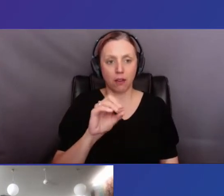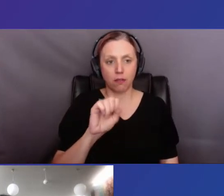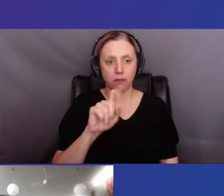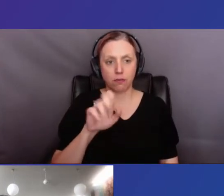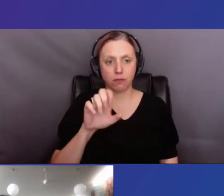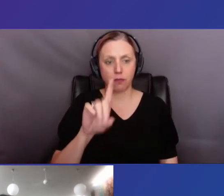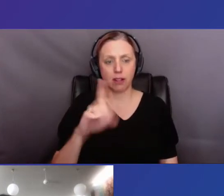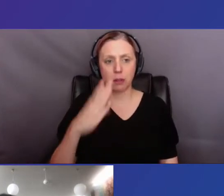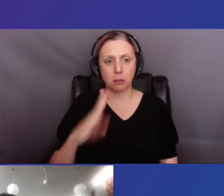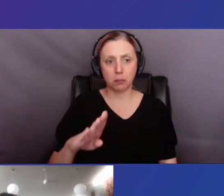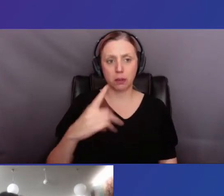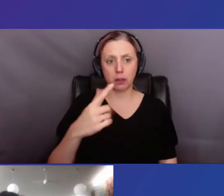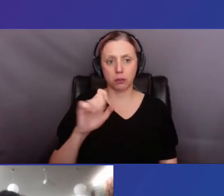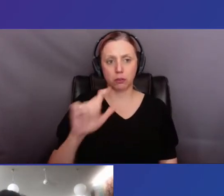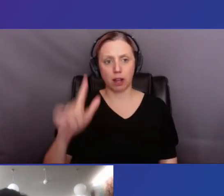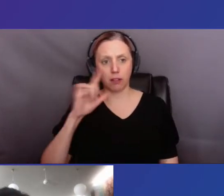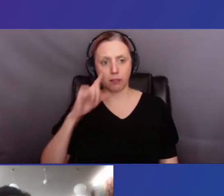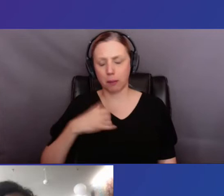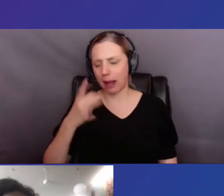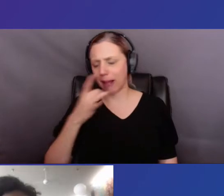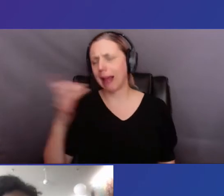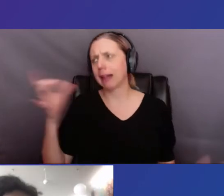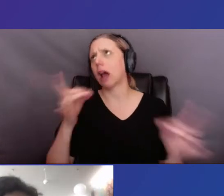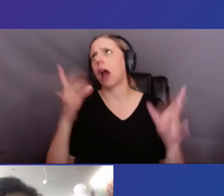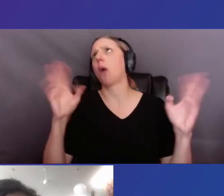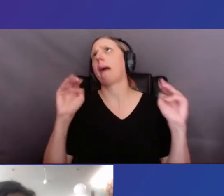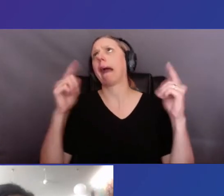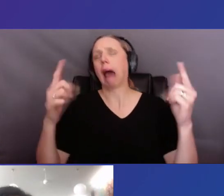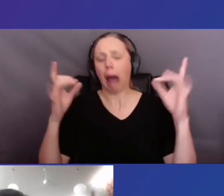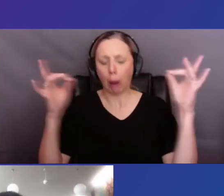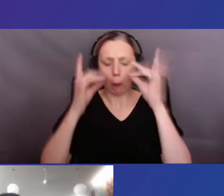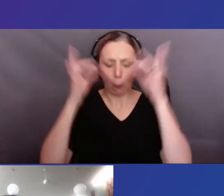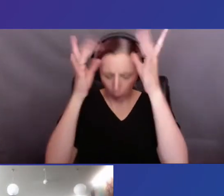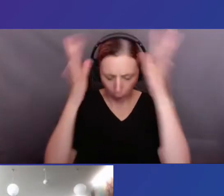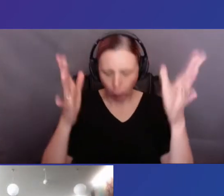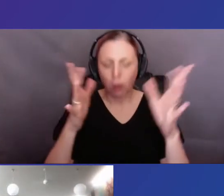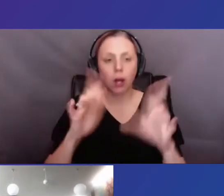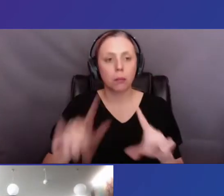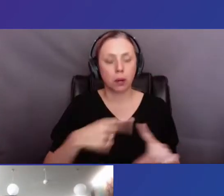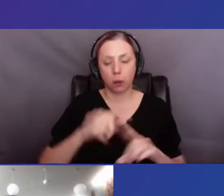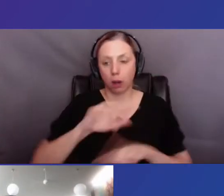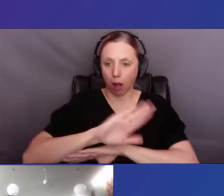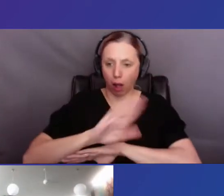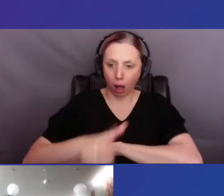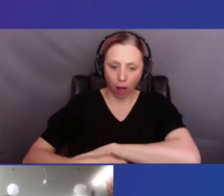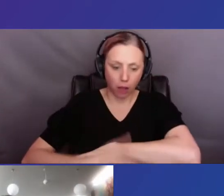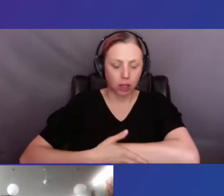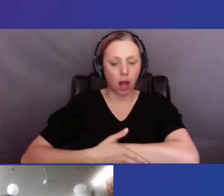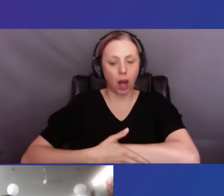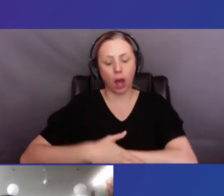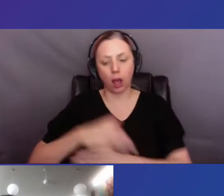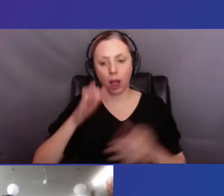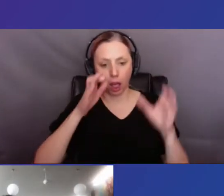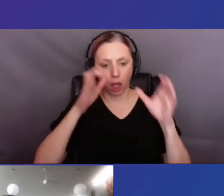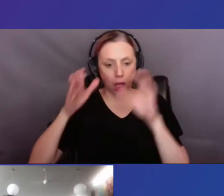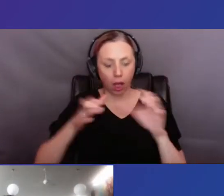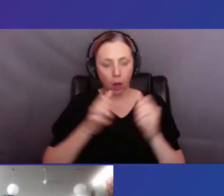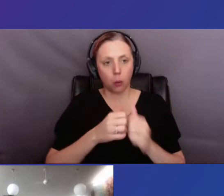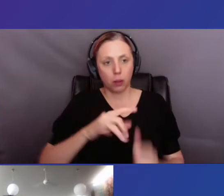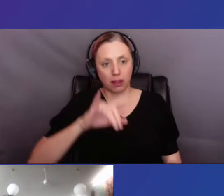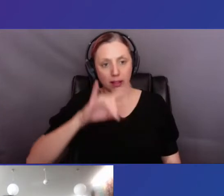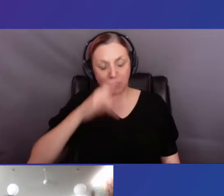for my lights. This is a tragedy. And then, when you've sat up at night with a kid with pneumonia or been to the hospital